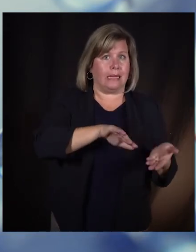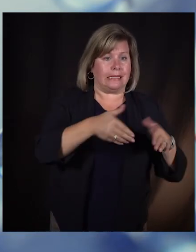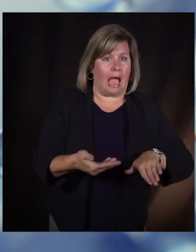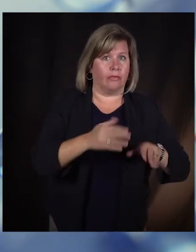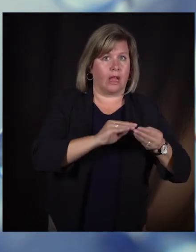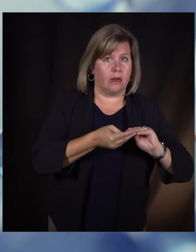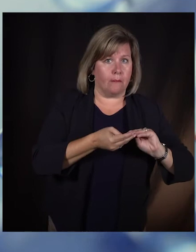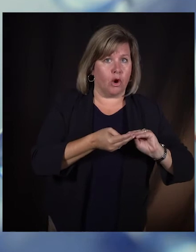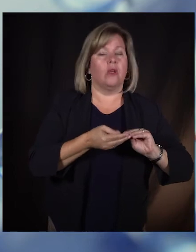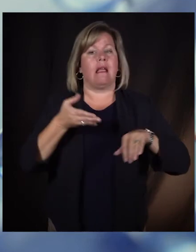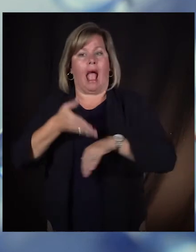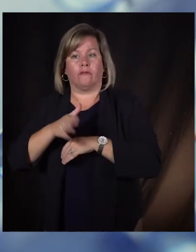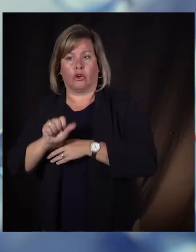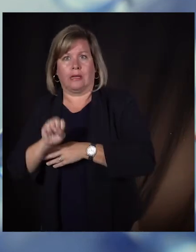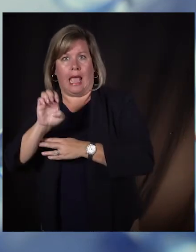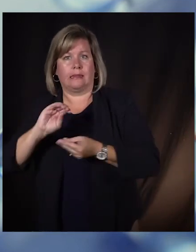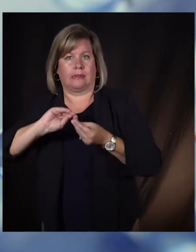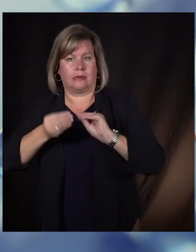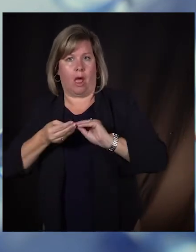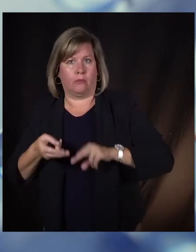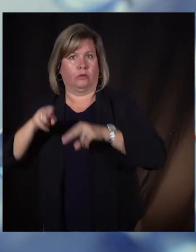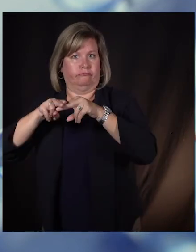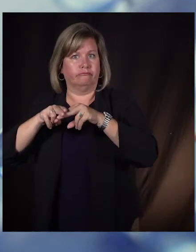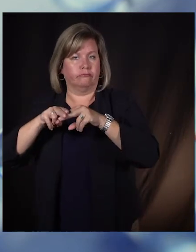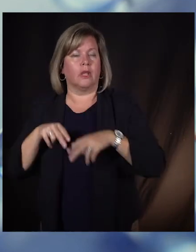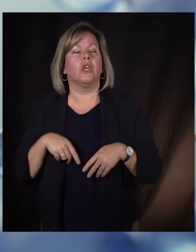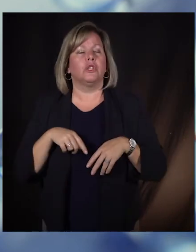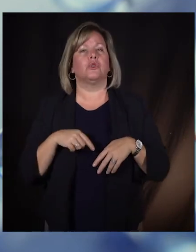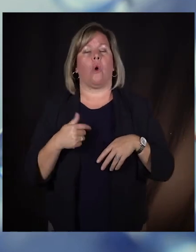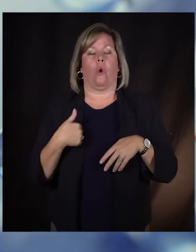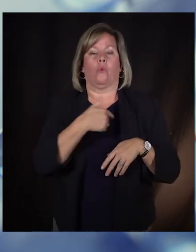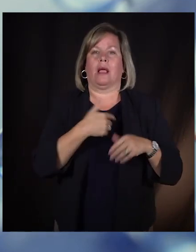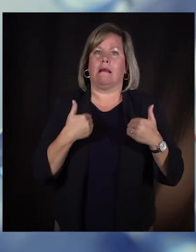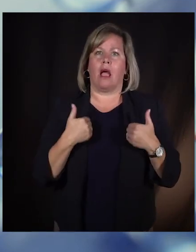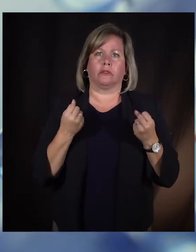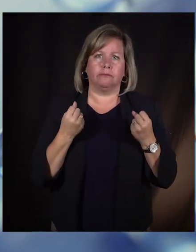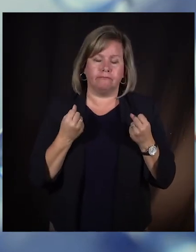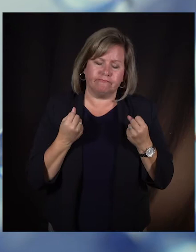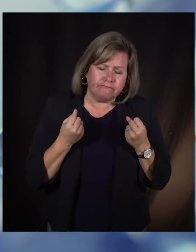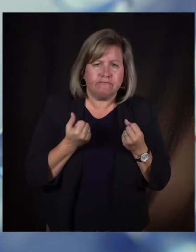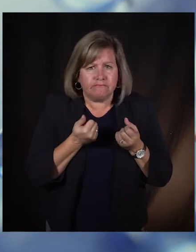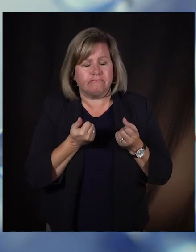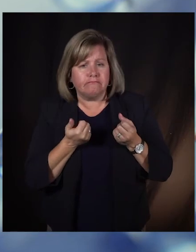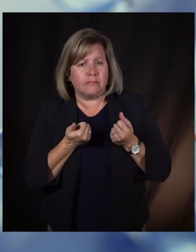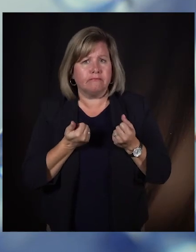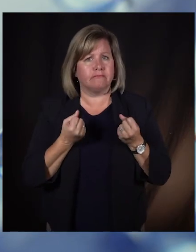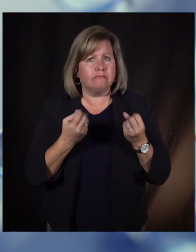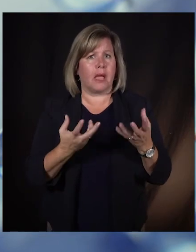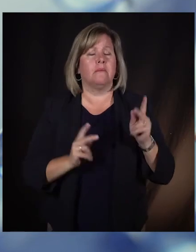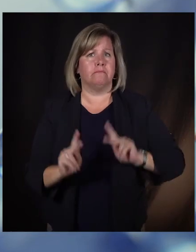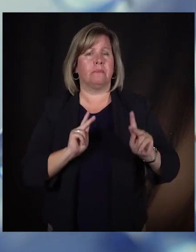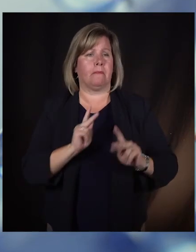follows an increase in cases by a few weeks. So we do have a number of people who are hospitalized right now here in Kent